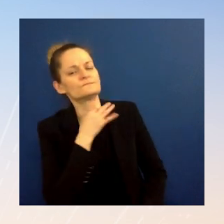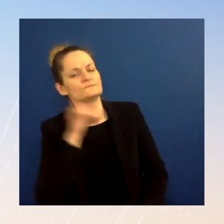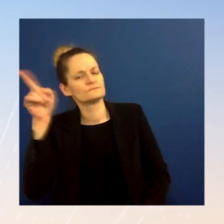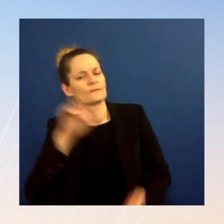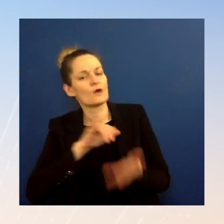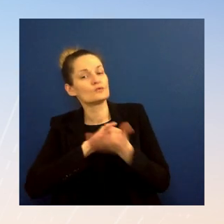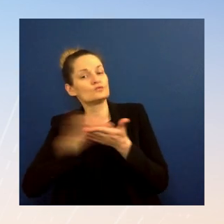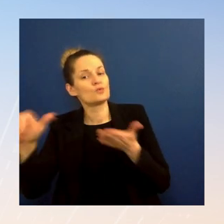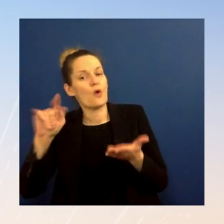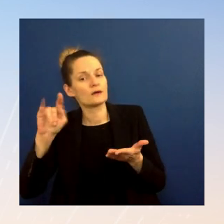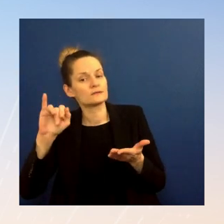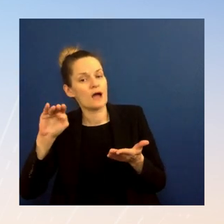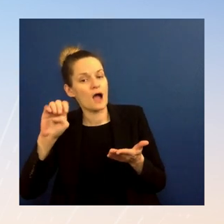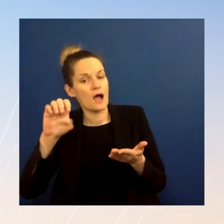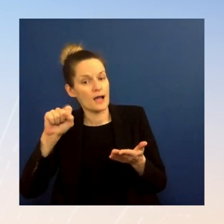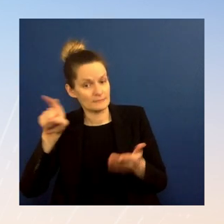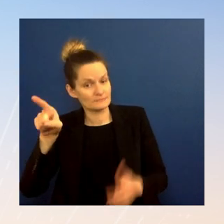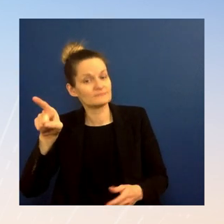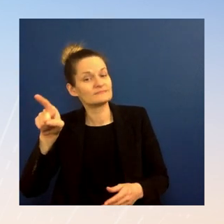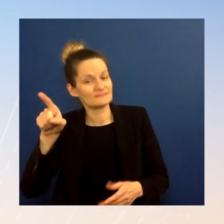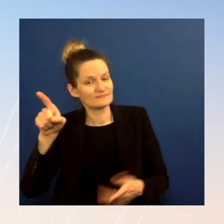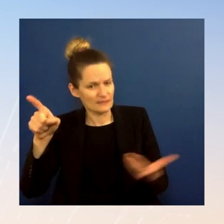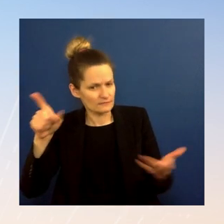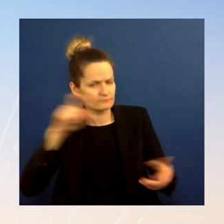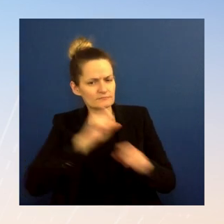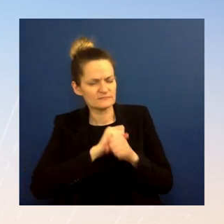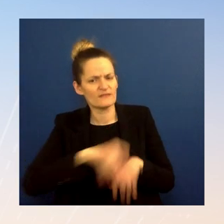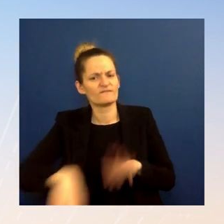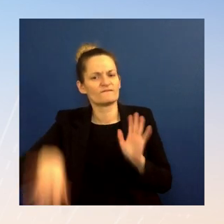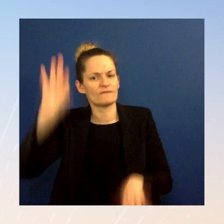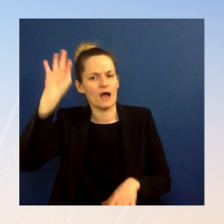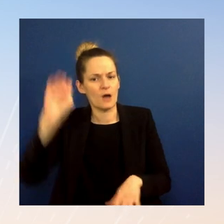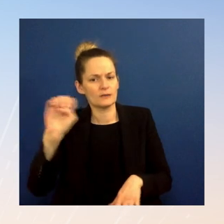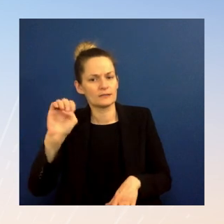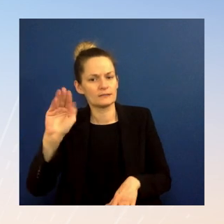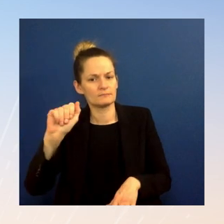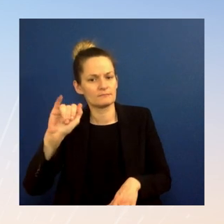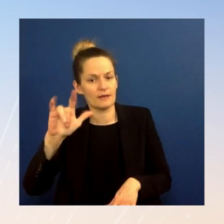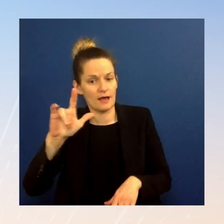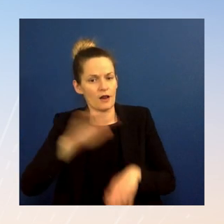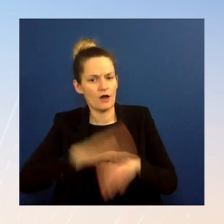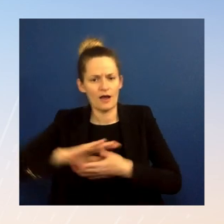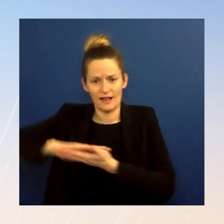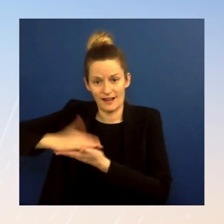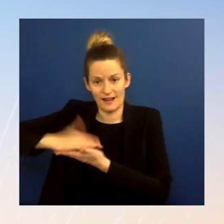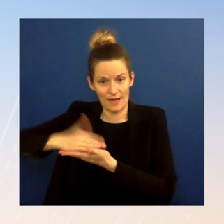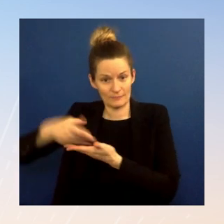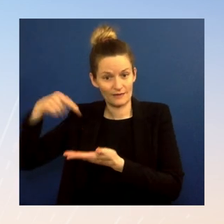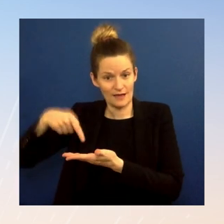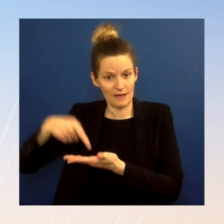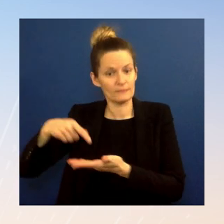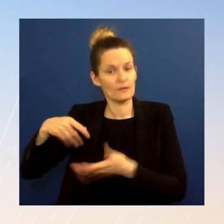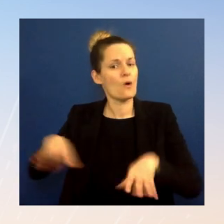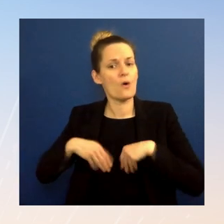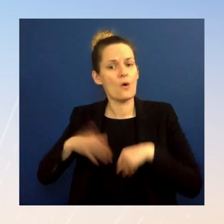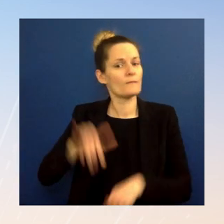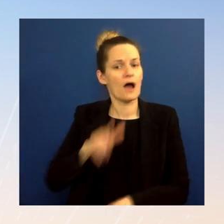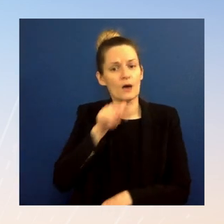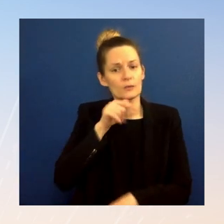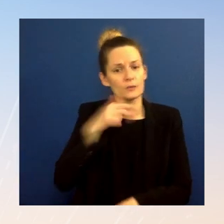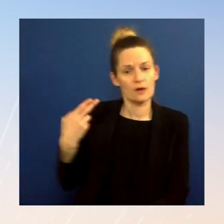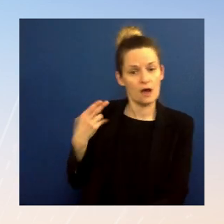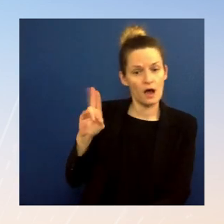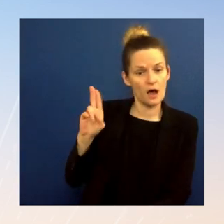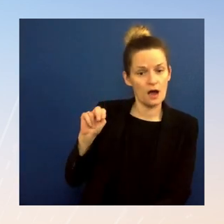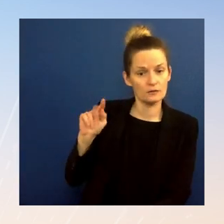The president previously said that the New York Post story about this was a bunch of garbage and that it was a Russian plant. Does he stand by that assessment? I've pointed to